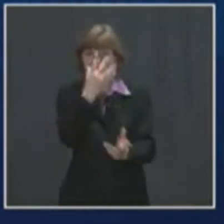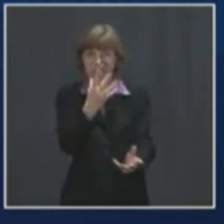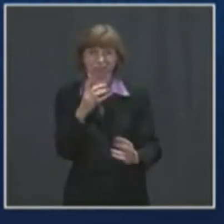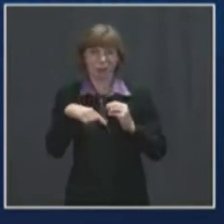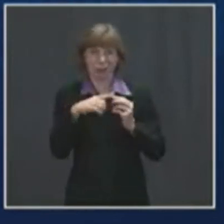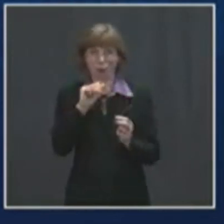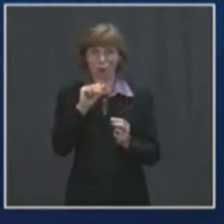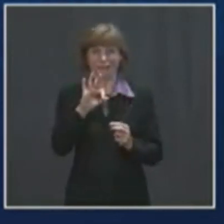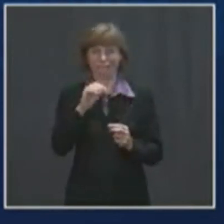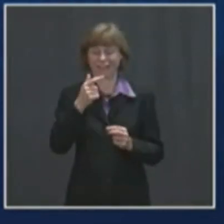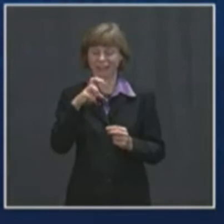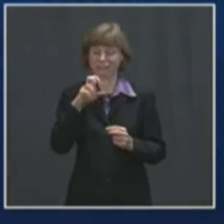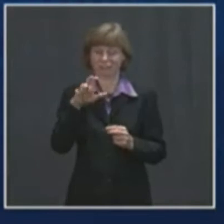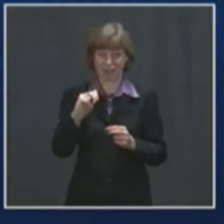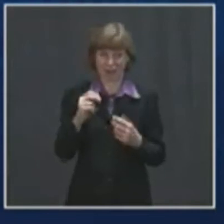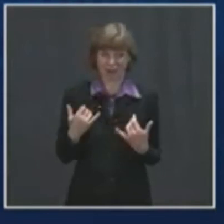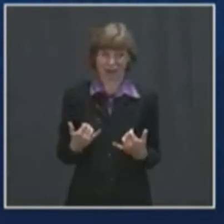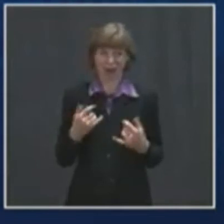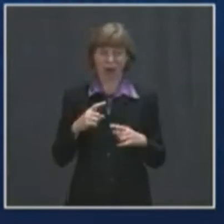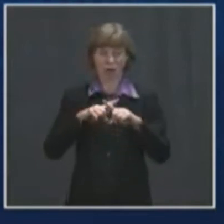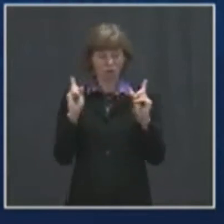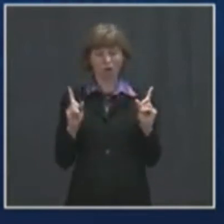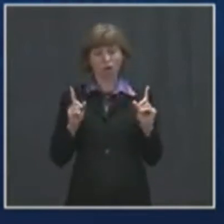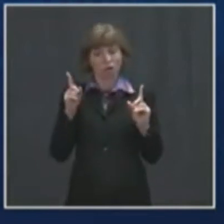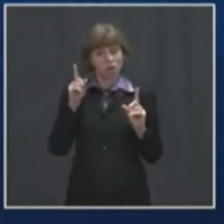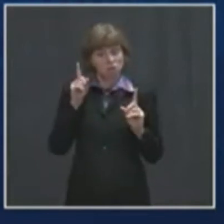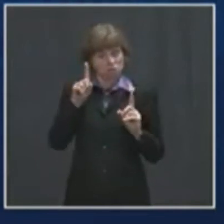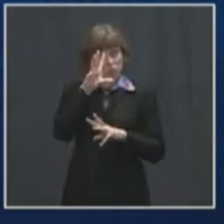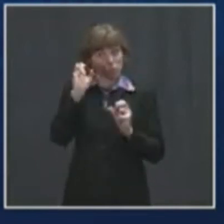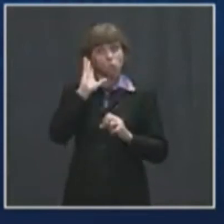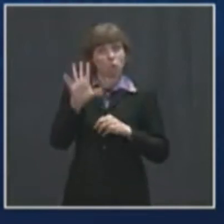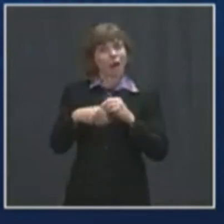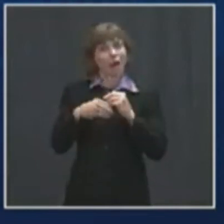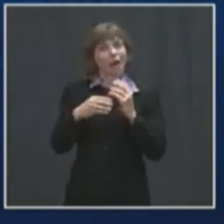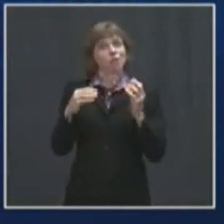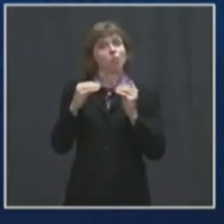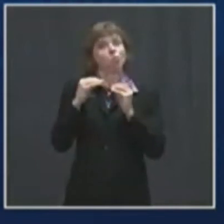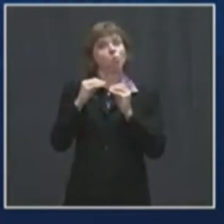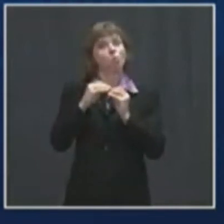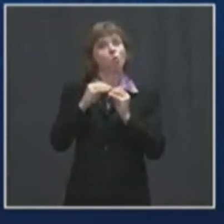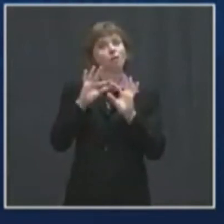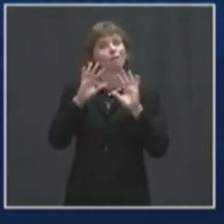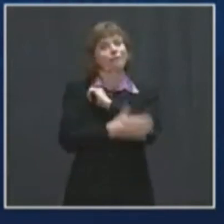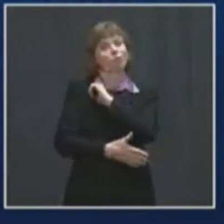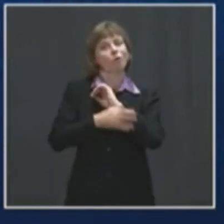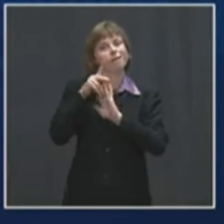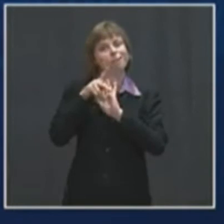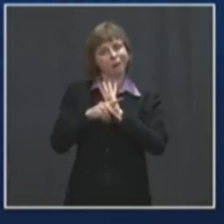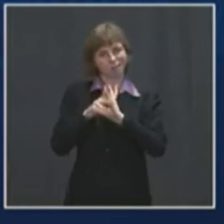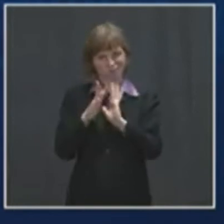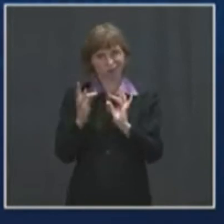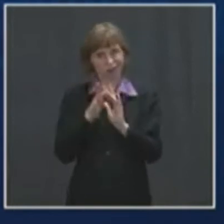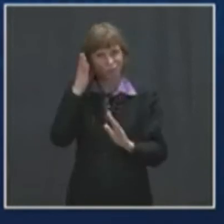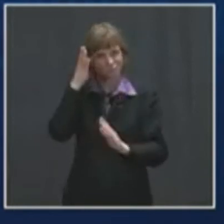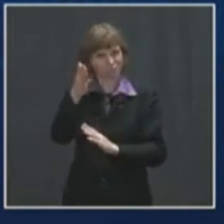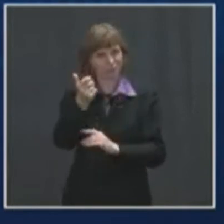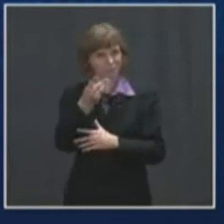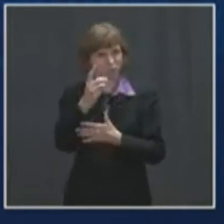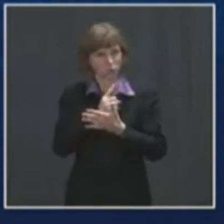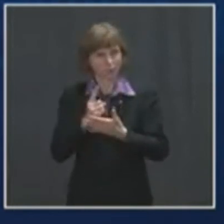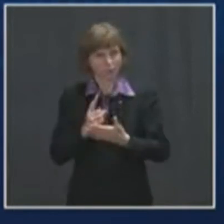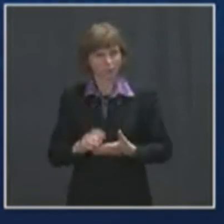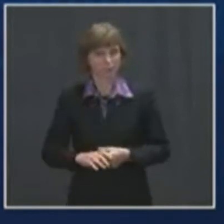at this point in time, but he will have more to say on foreign policy in the weeks ahead. Okay. And what is being done about, what is